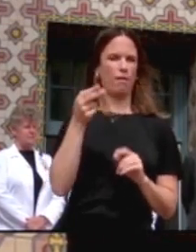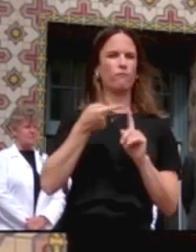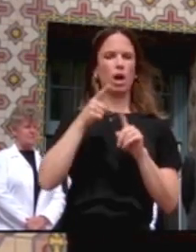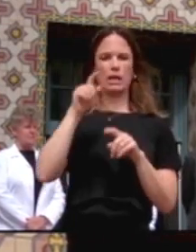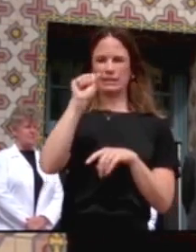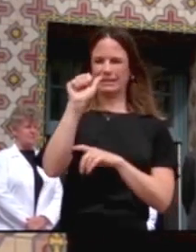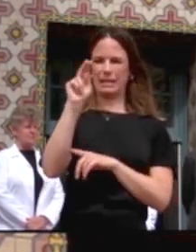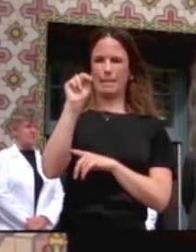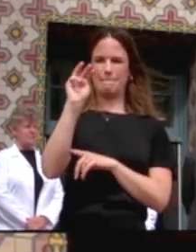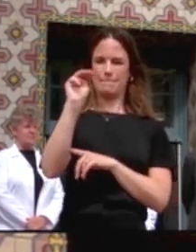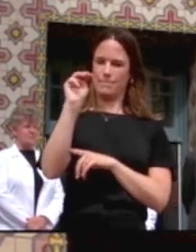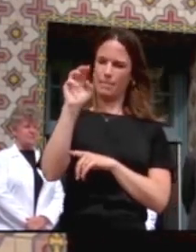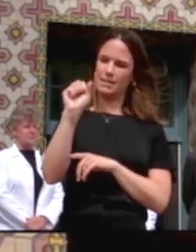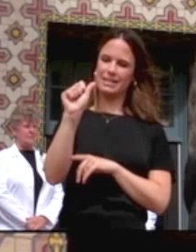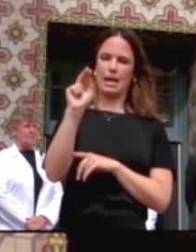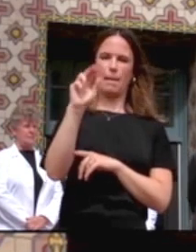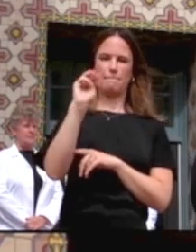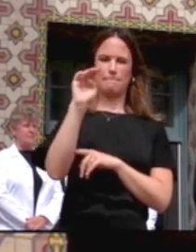Santa Clara County.